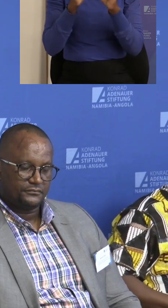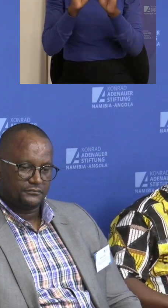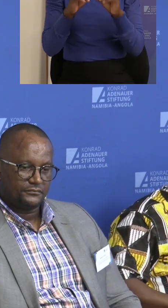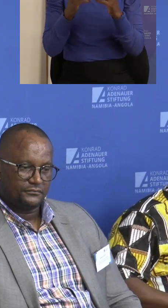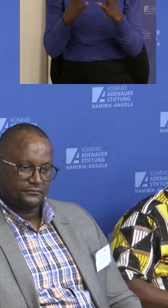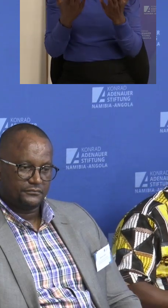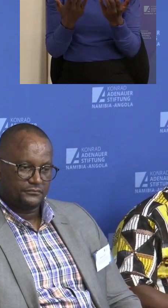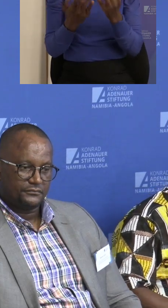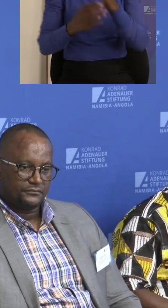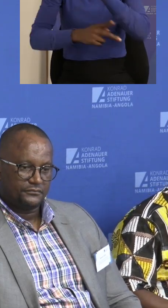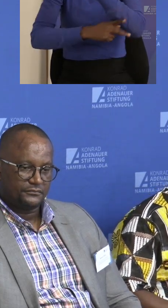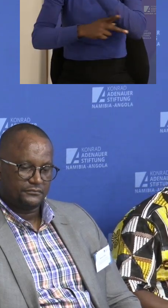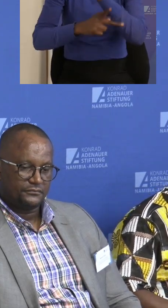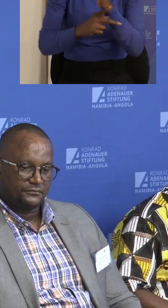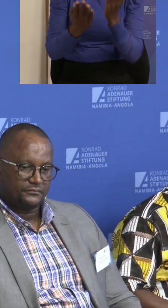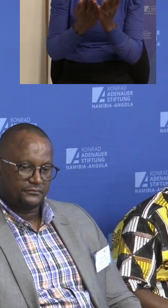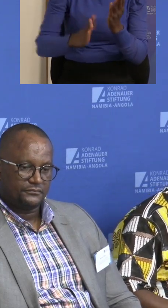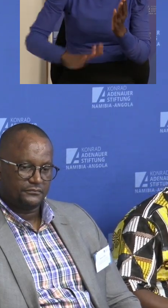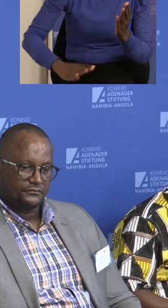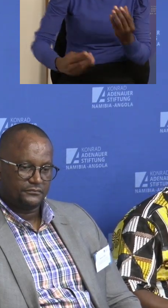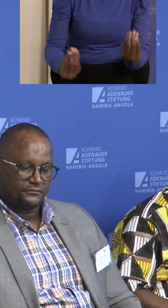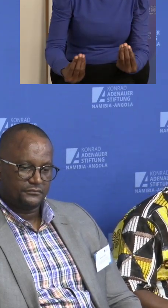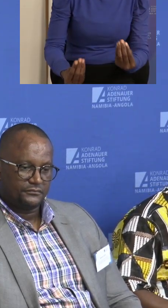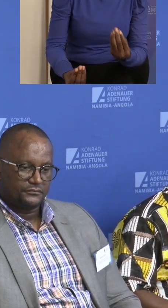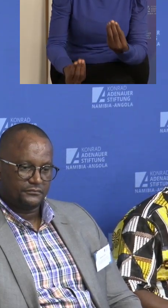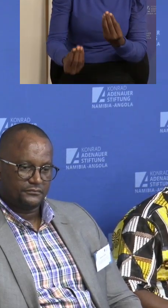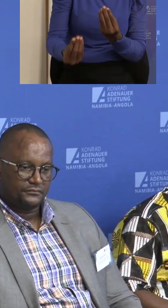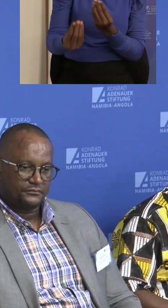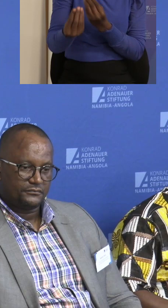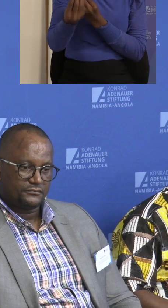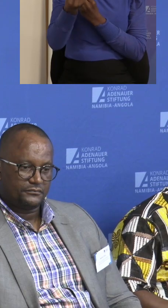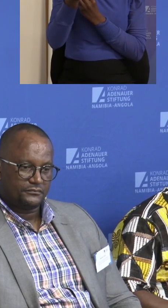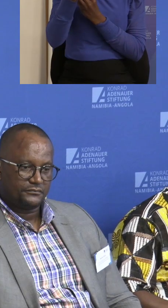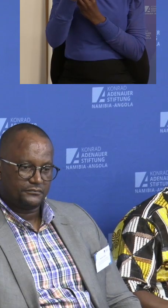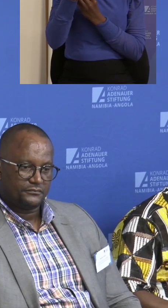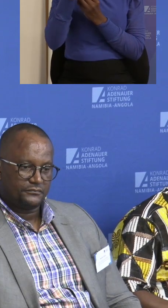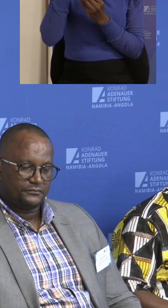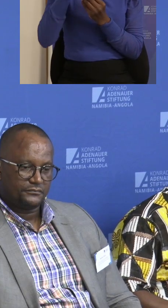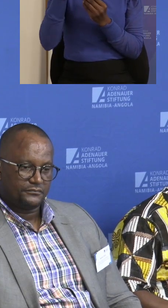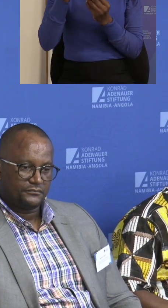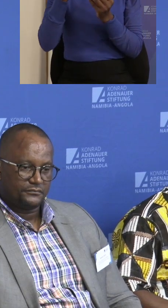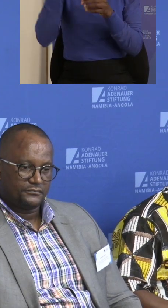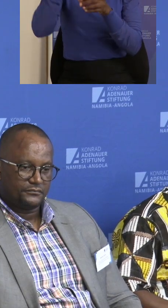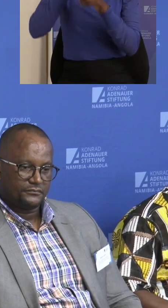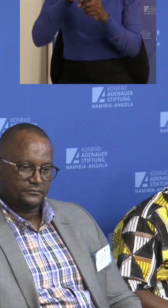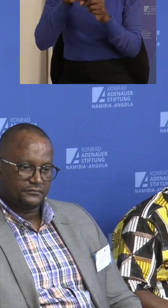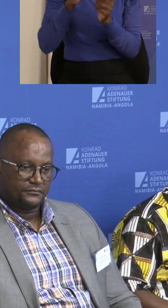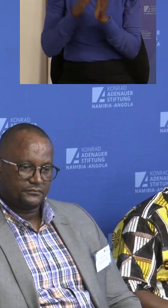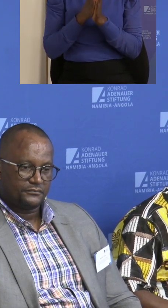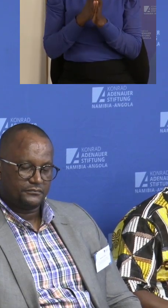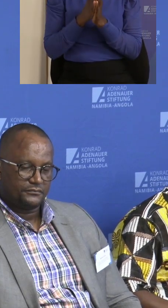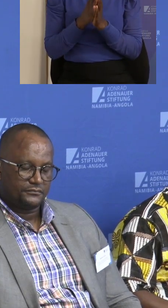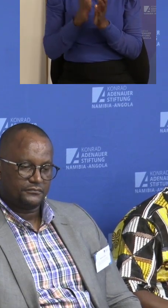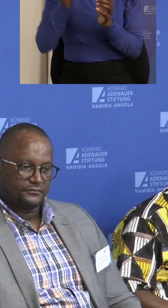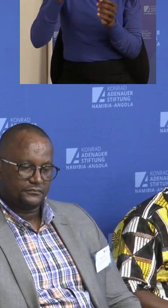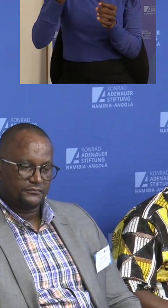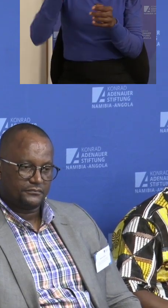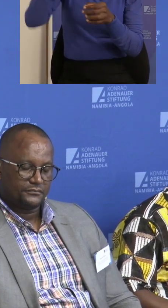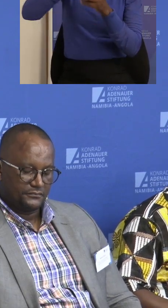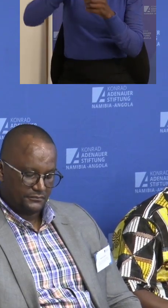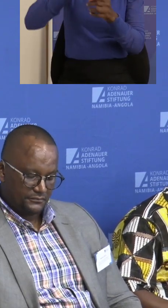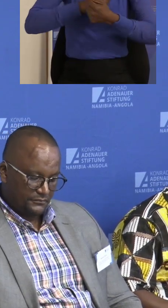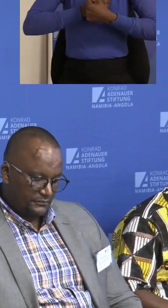start from the early childhood. We also have to include the parental part.